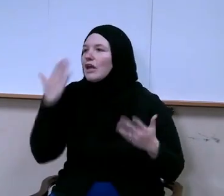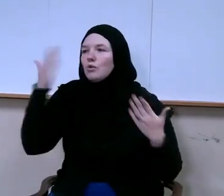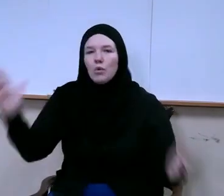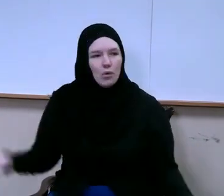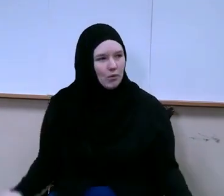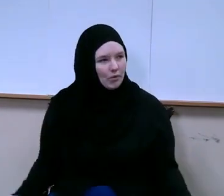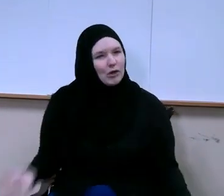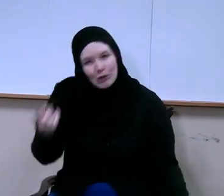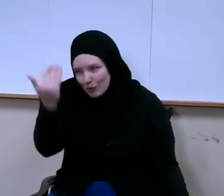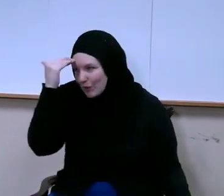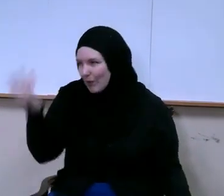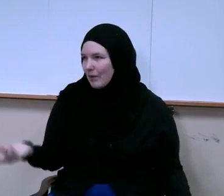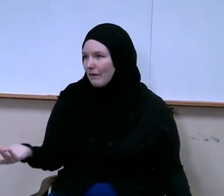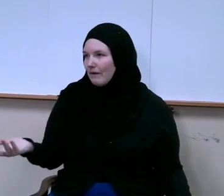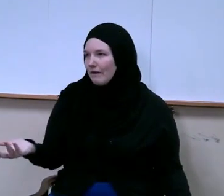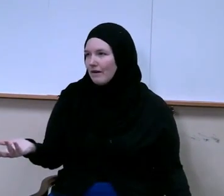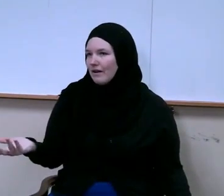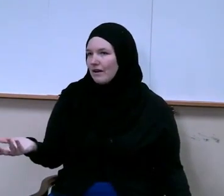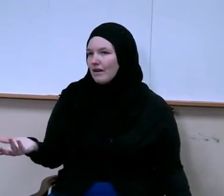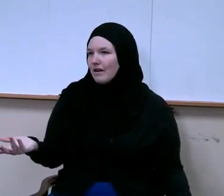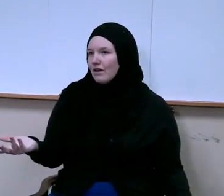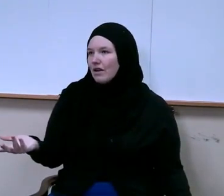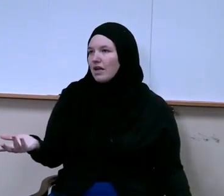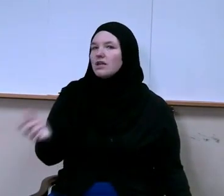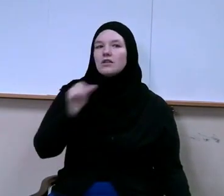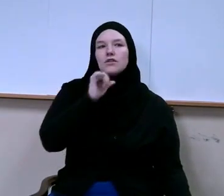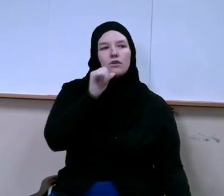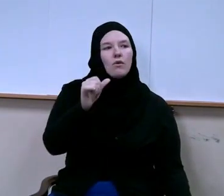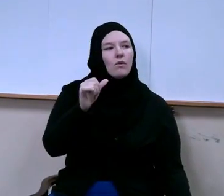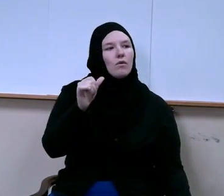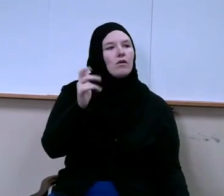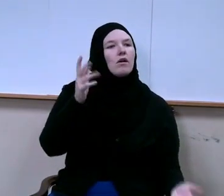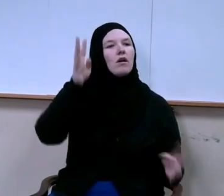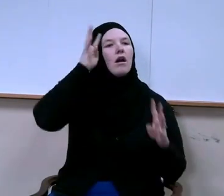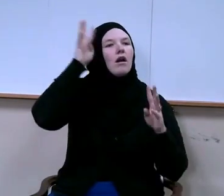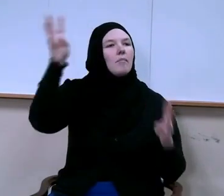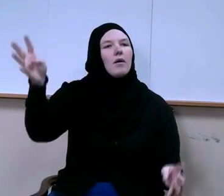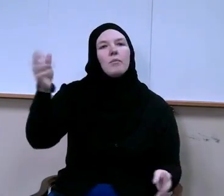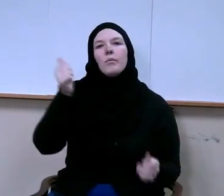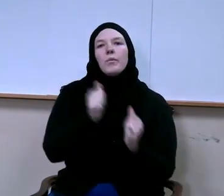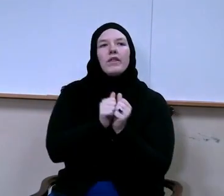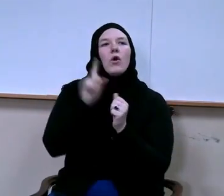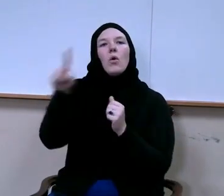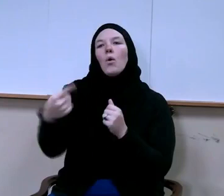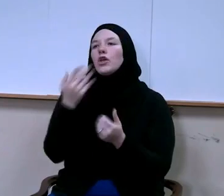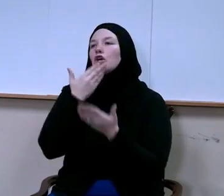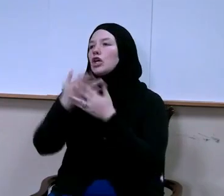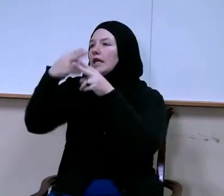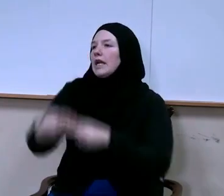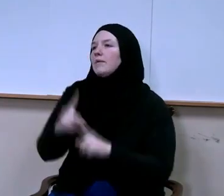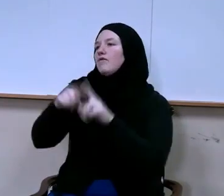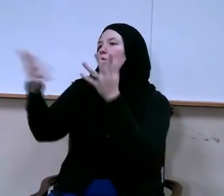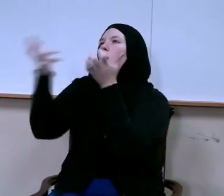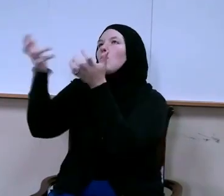remember. But don't call Him with a name that is fictitious or that gives Him description or